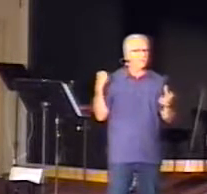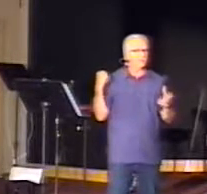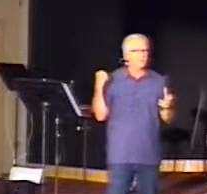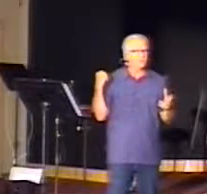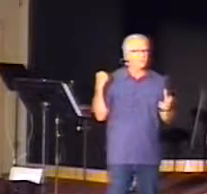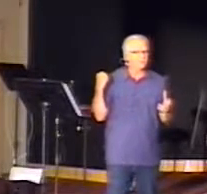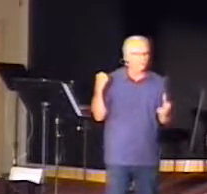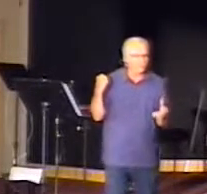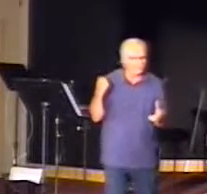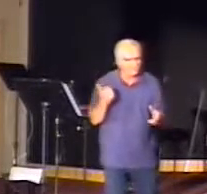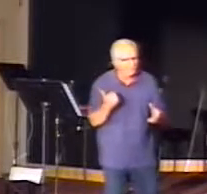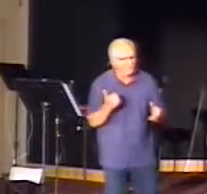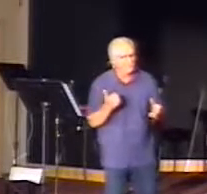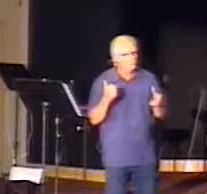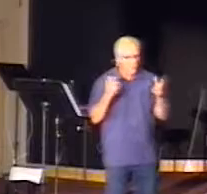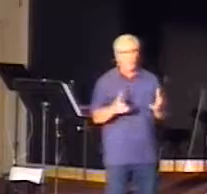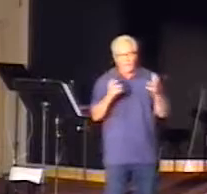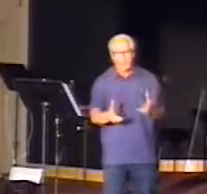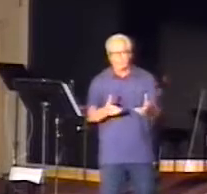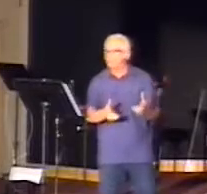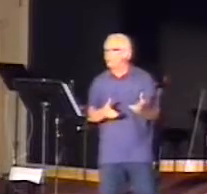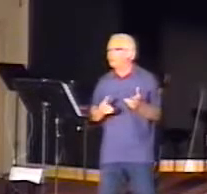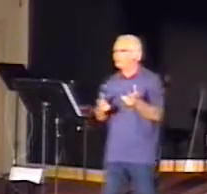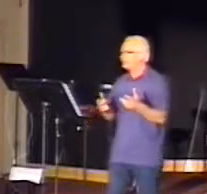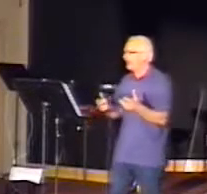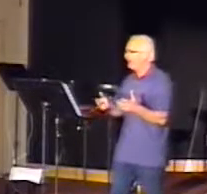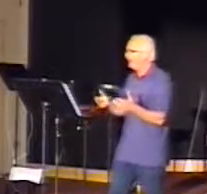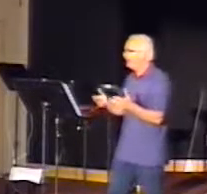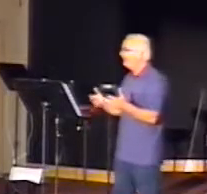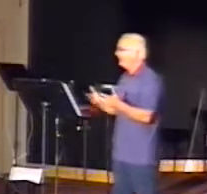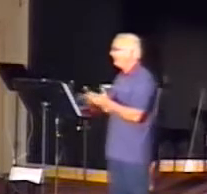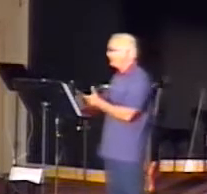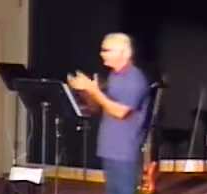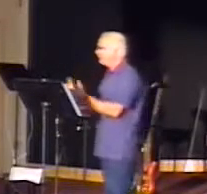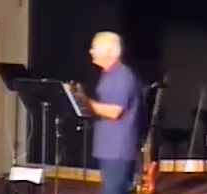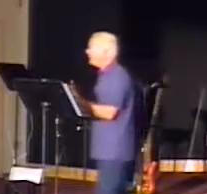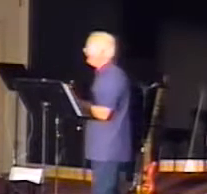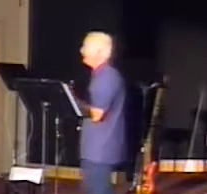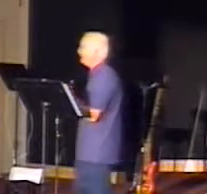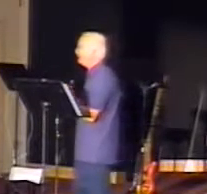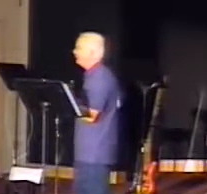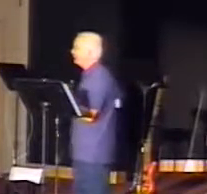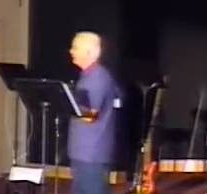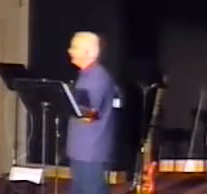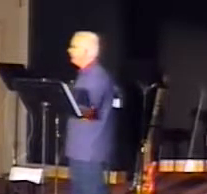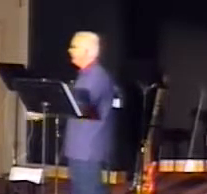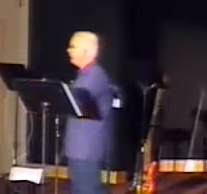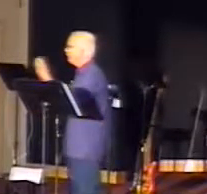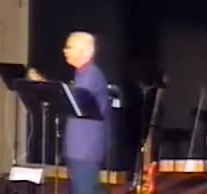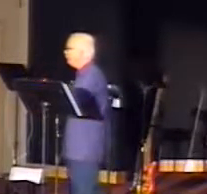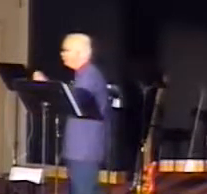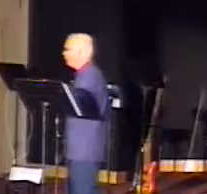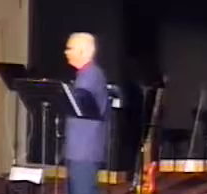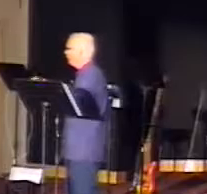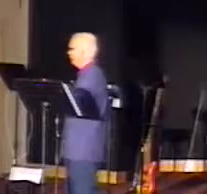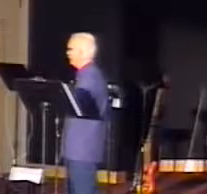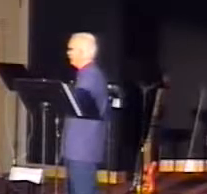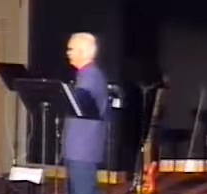there after the first day you figure out, you know. Nobody wants to work for this guy, you know. And I was stuck with that. But man, there were